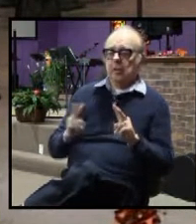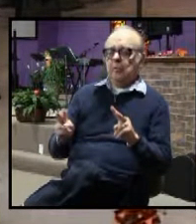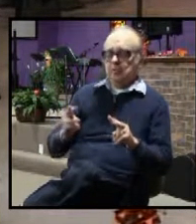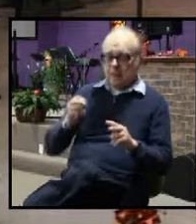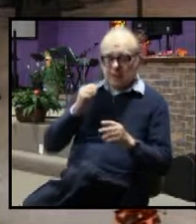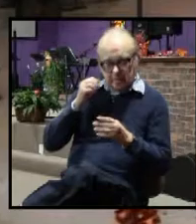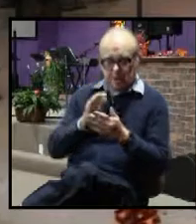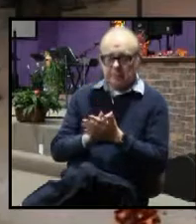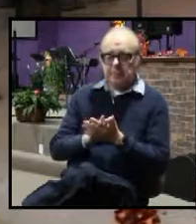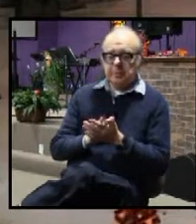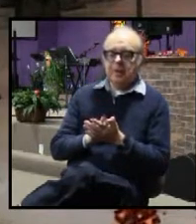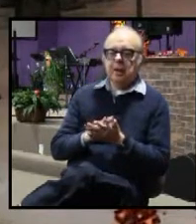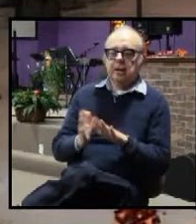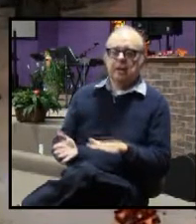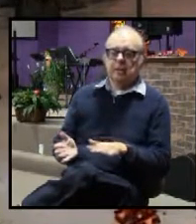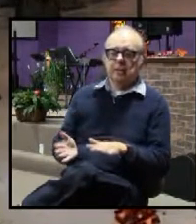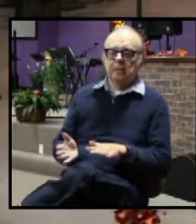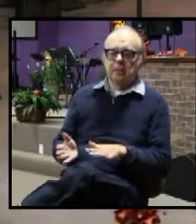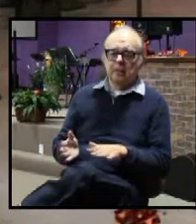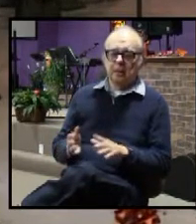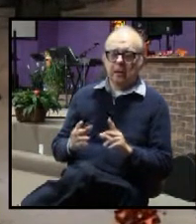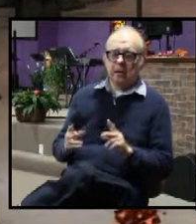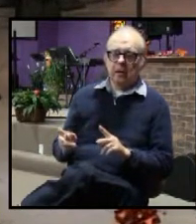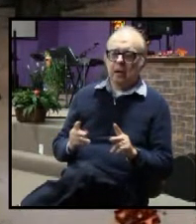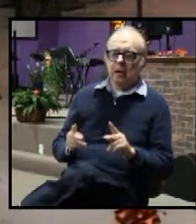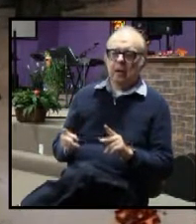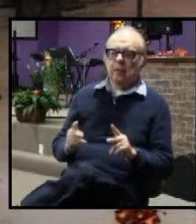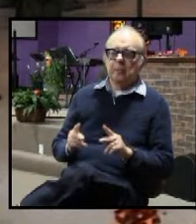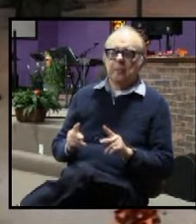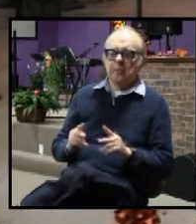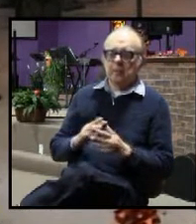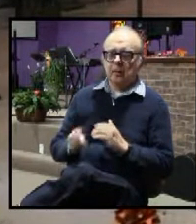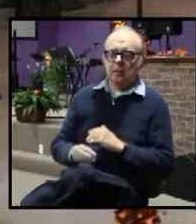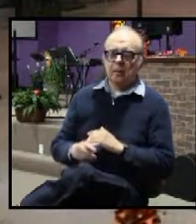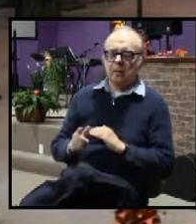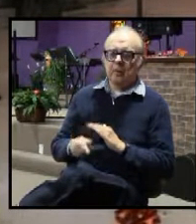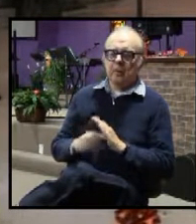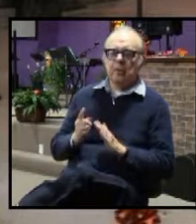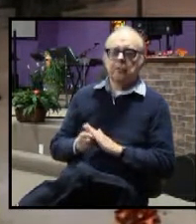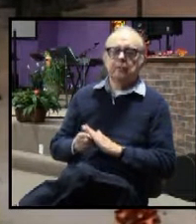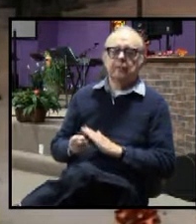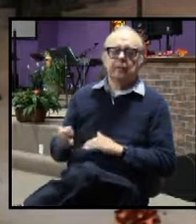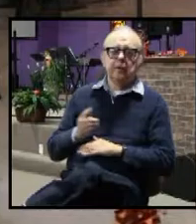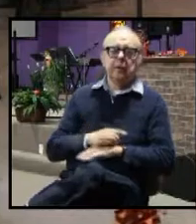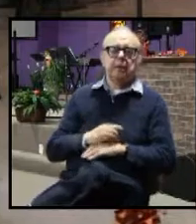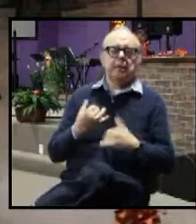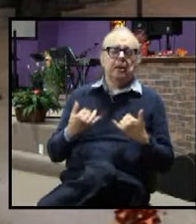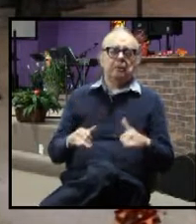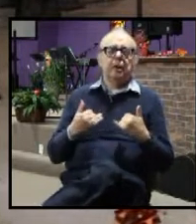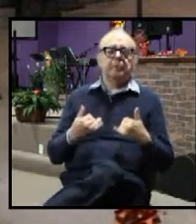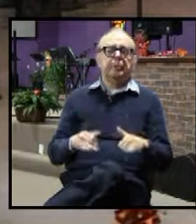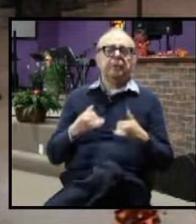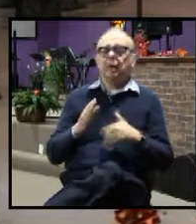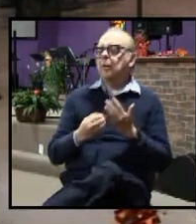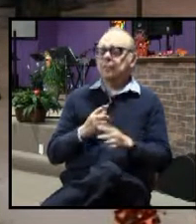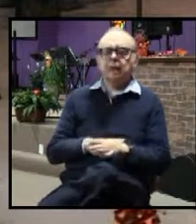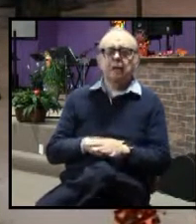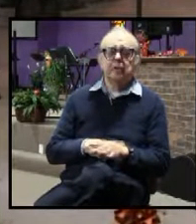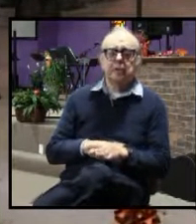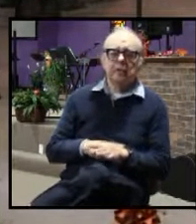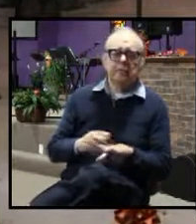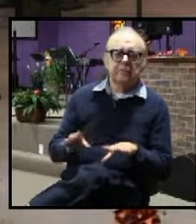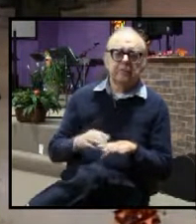After watching my husband die, my partying went from weekend partying to 24-hour-a-days, 7 days a week,